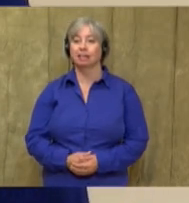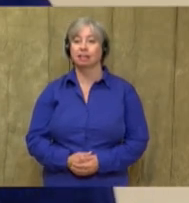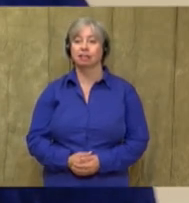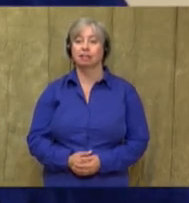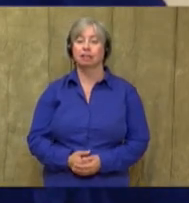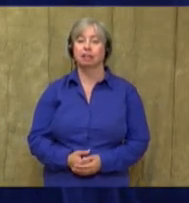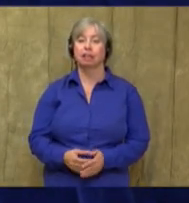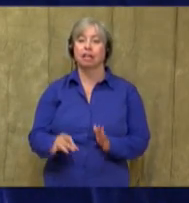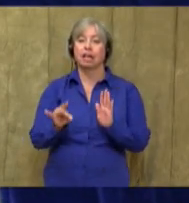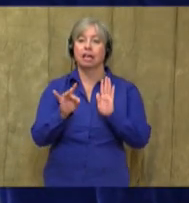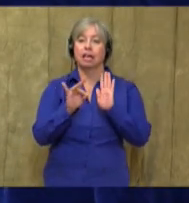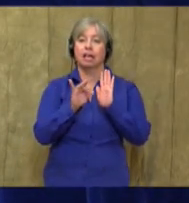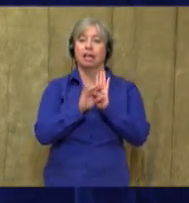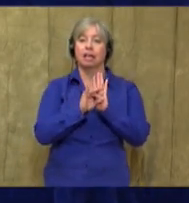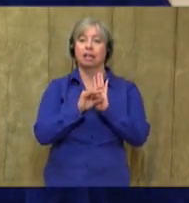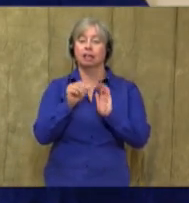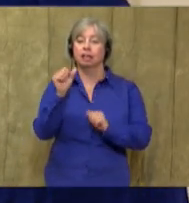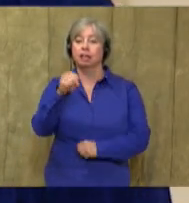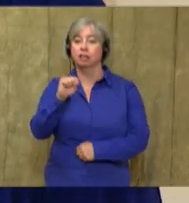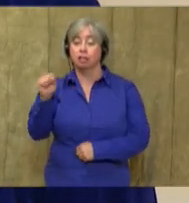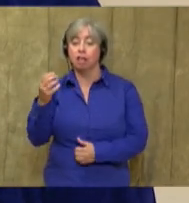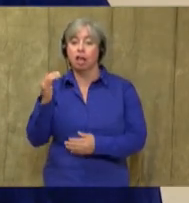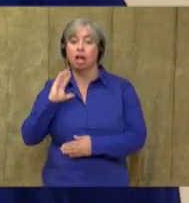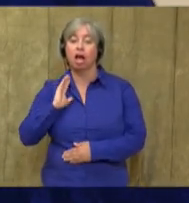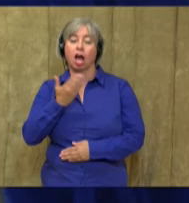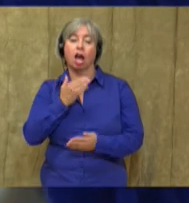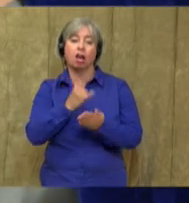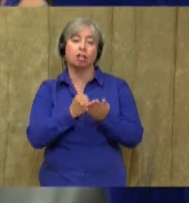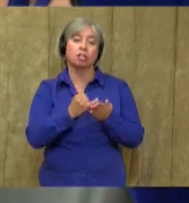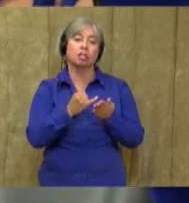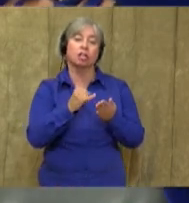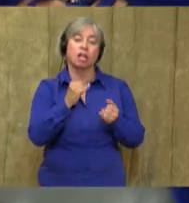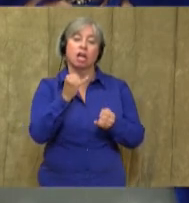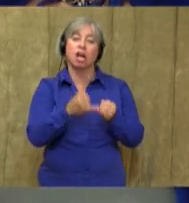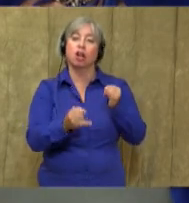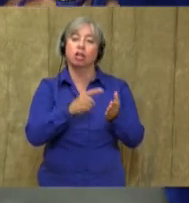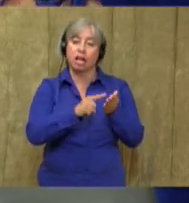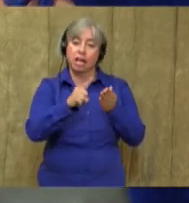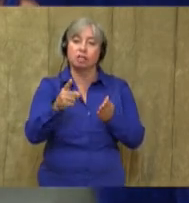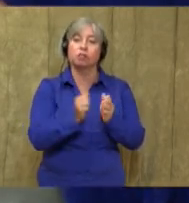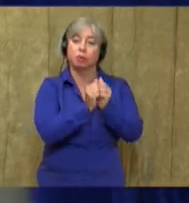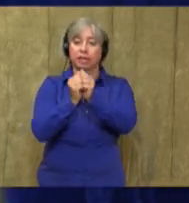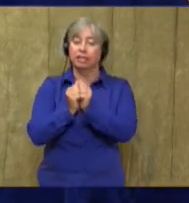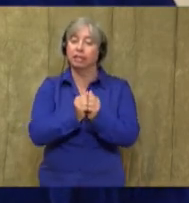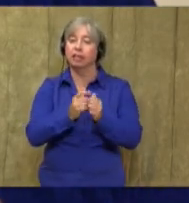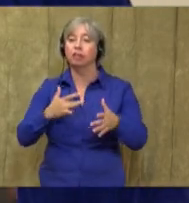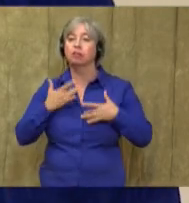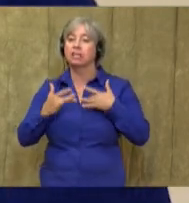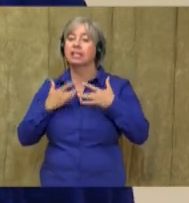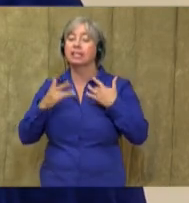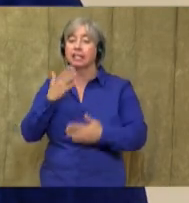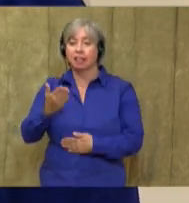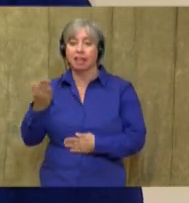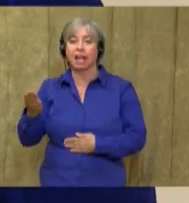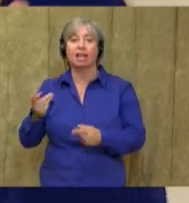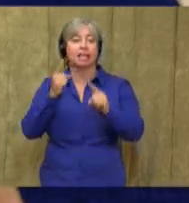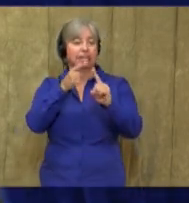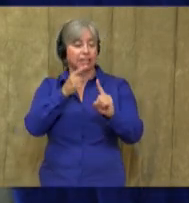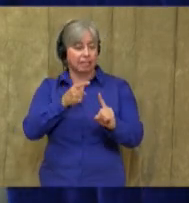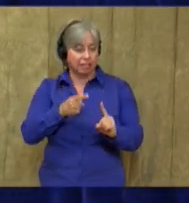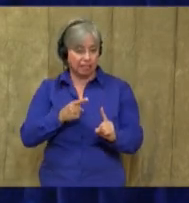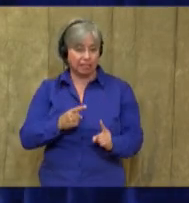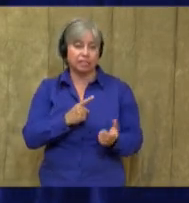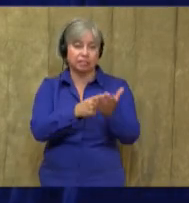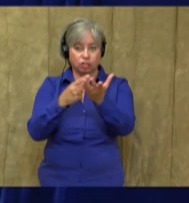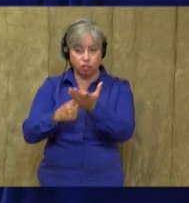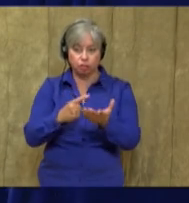back to eighth grade social studies. This is our last week together, and we've got some pretty exciting things to talk about today. So let's start right, and we'll just get right